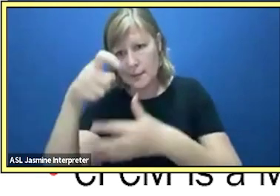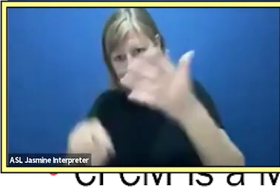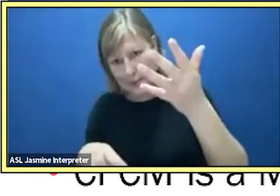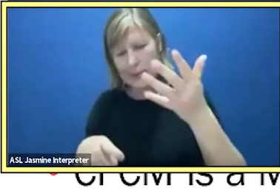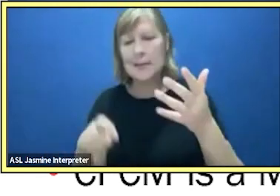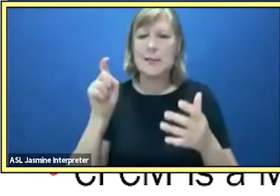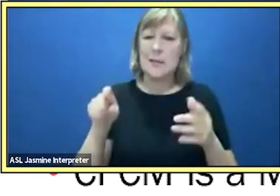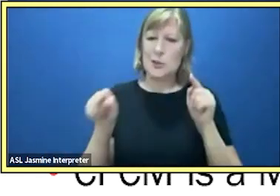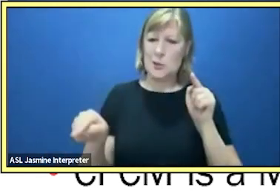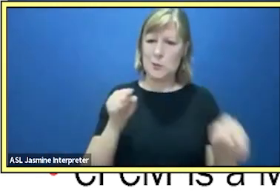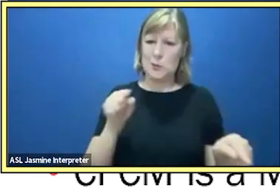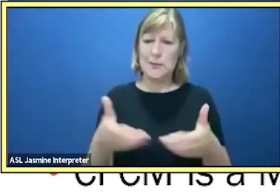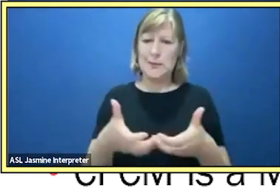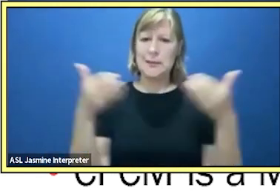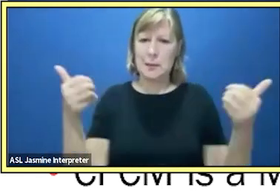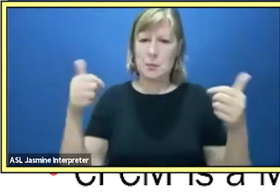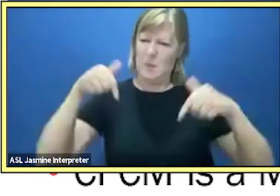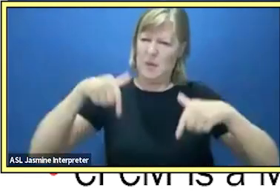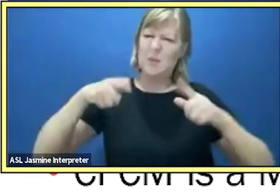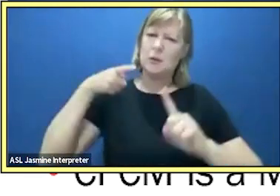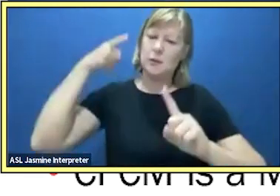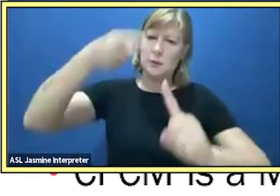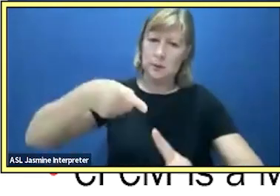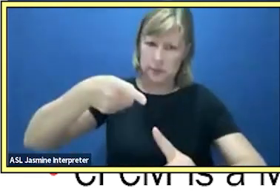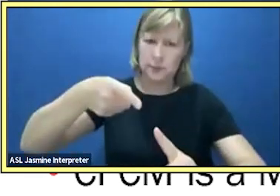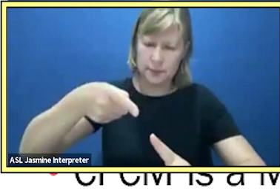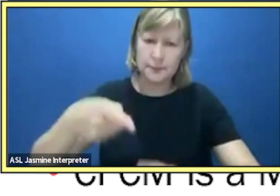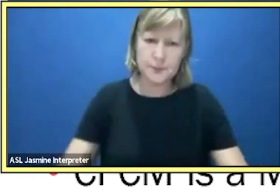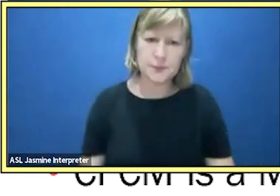to separate those. That's what this is aimed to do.